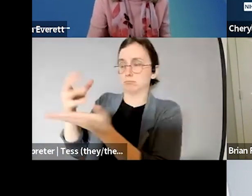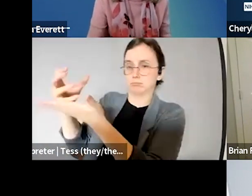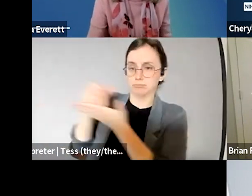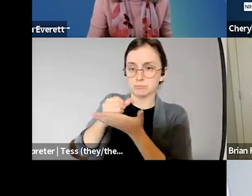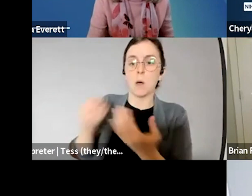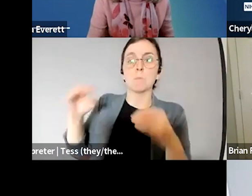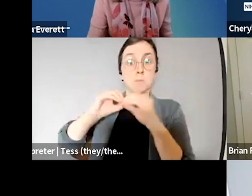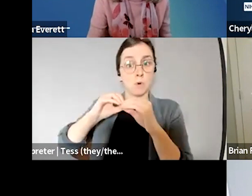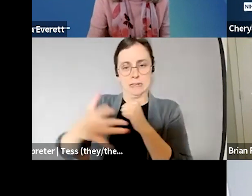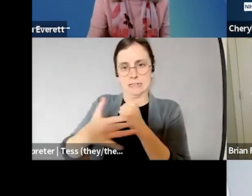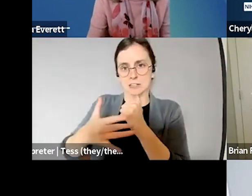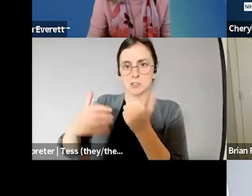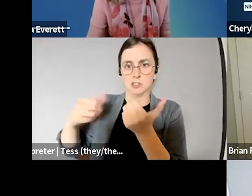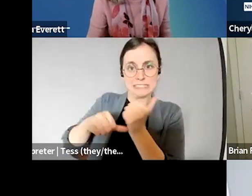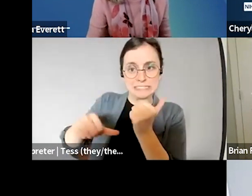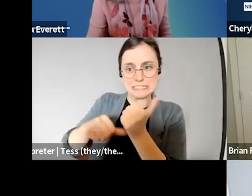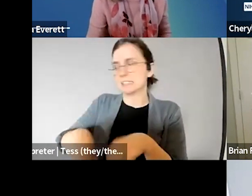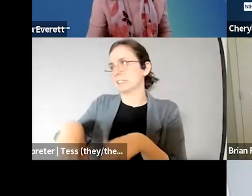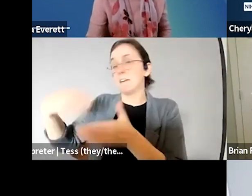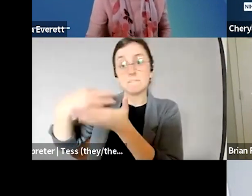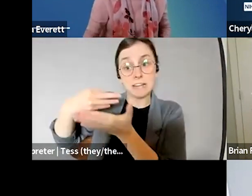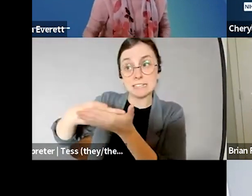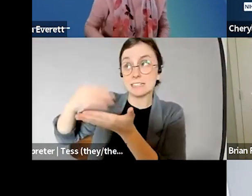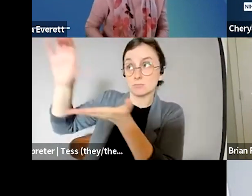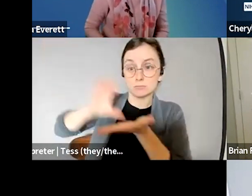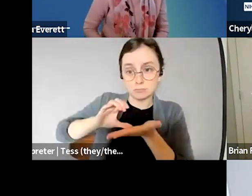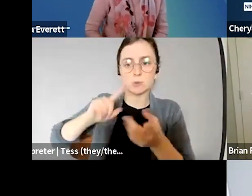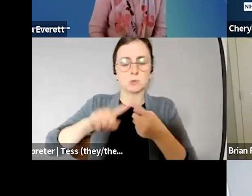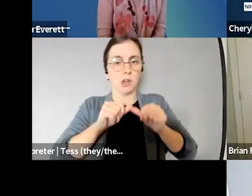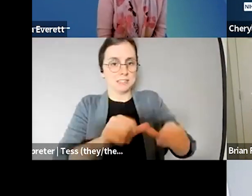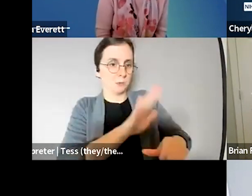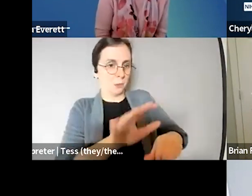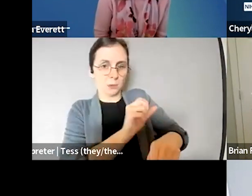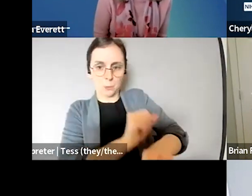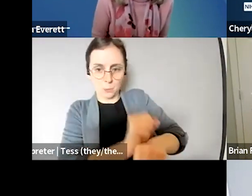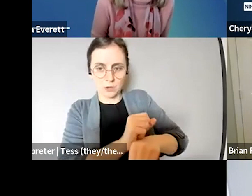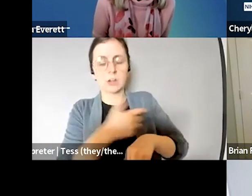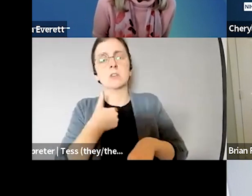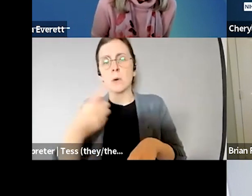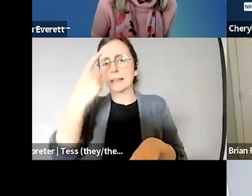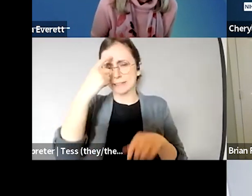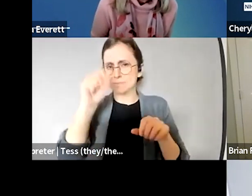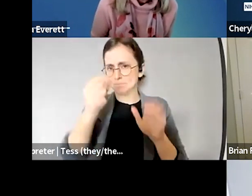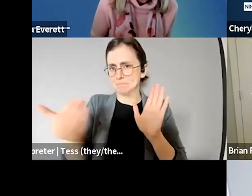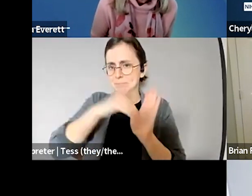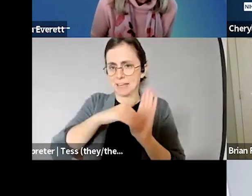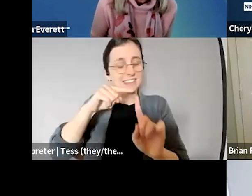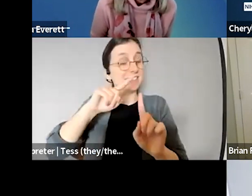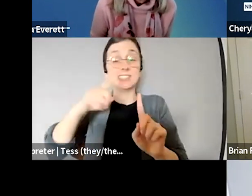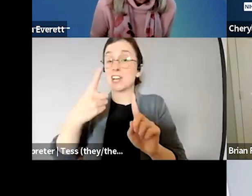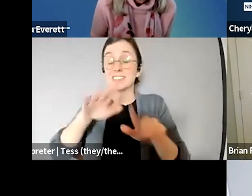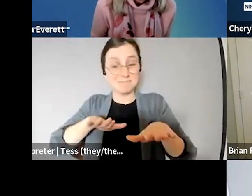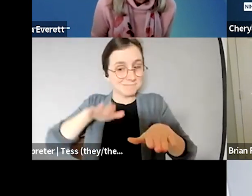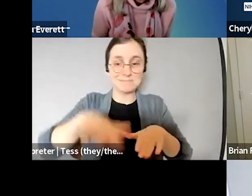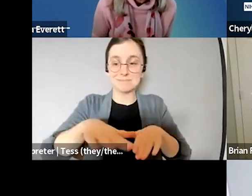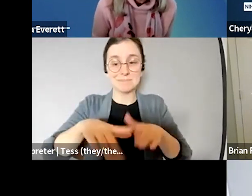assistance and receive funding to continue that work. So I think this is, again, just the beginning of